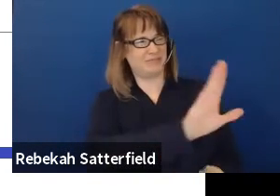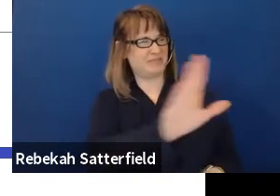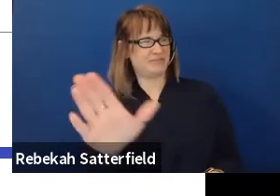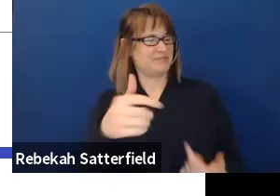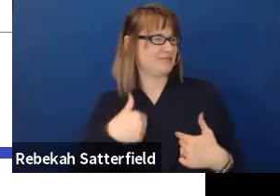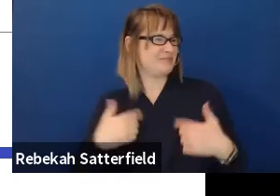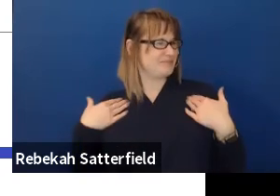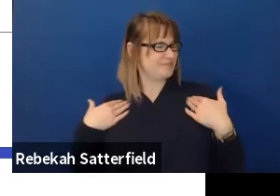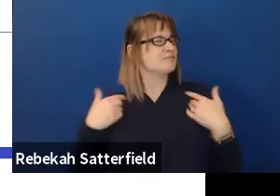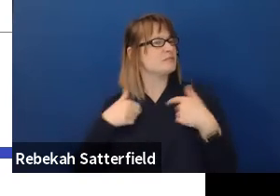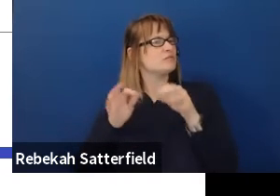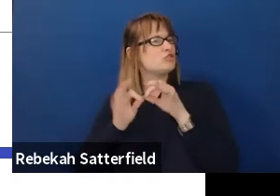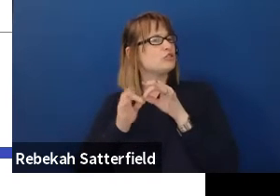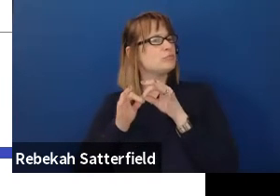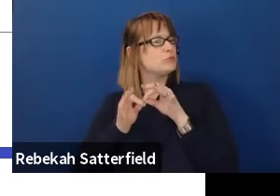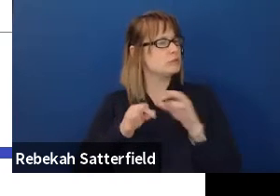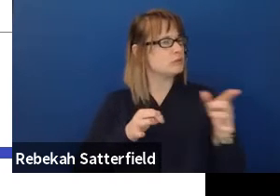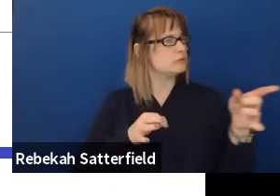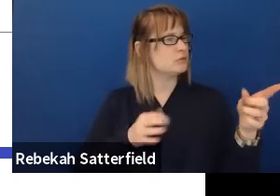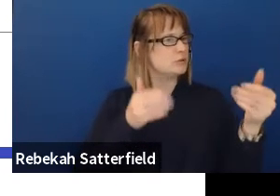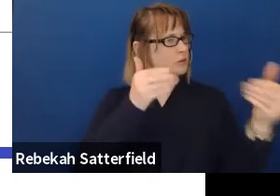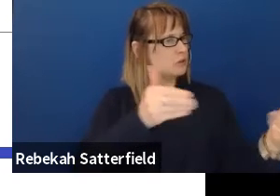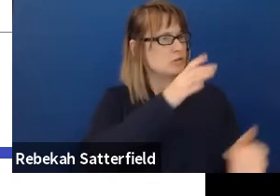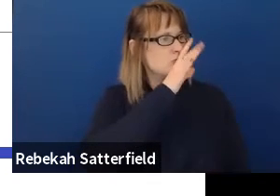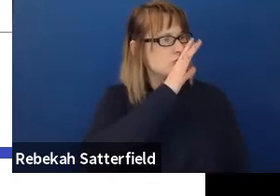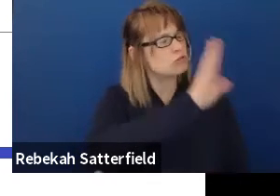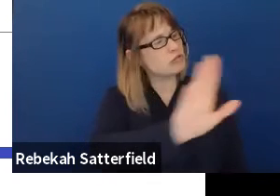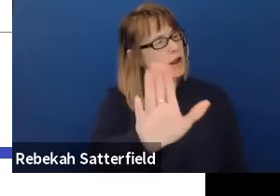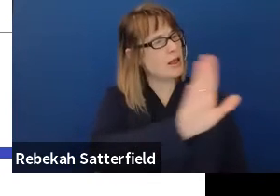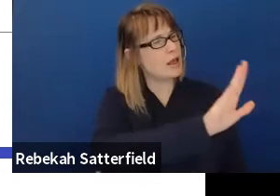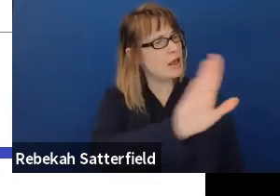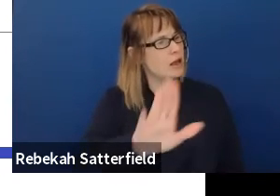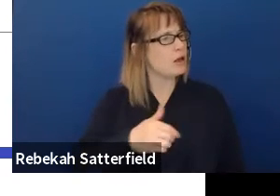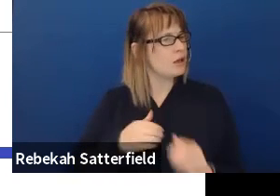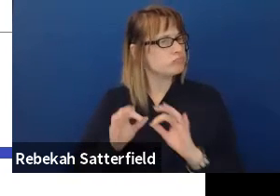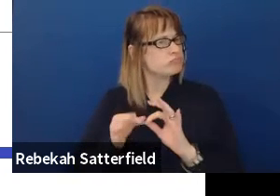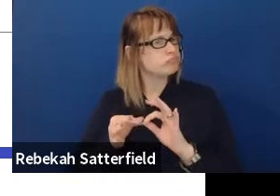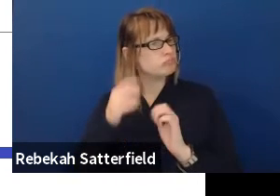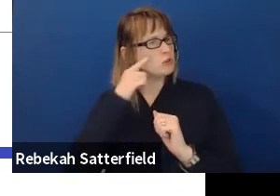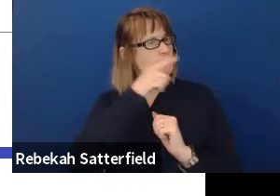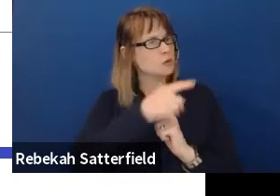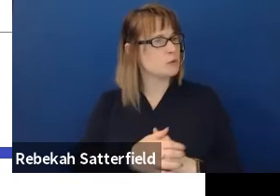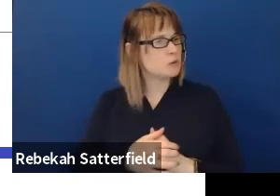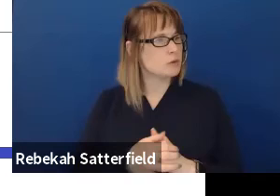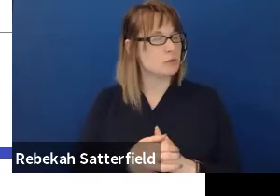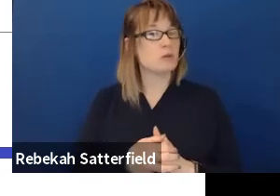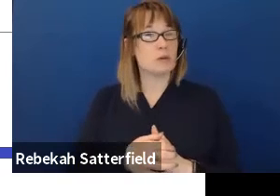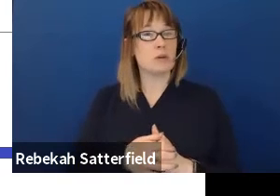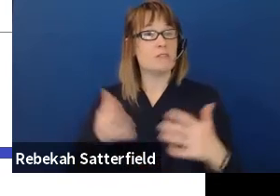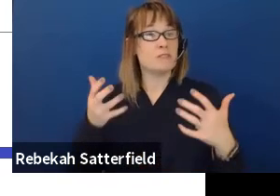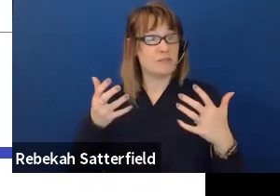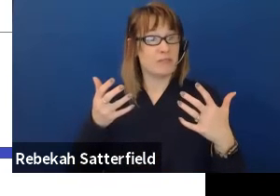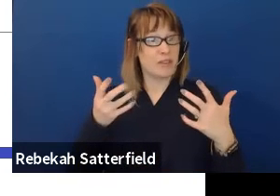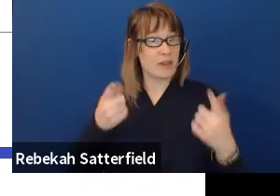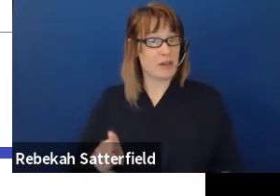would be his voice and that all he needed was to direct his words to the patient. When he did, this